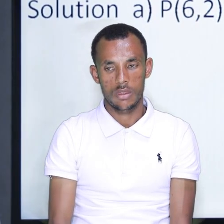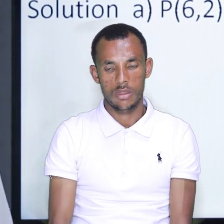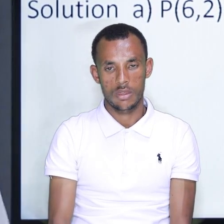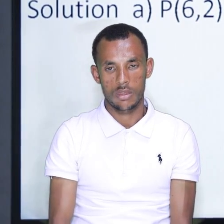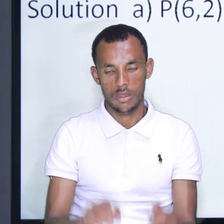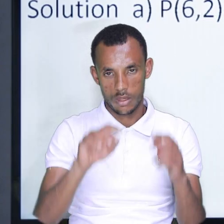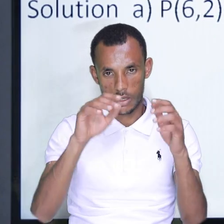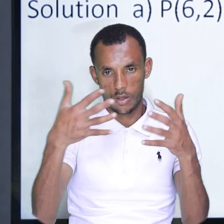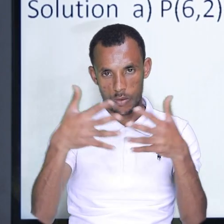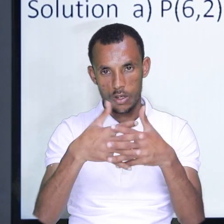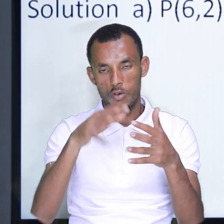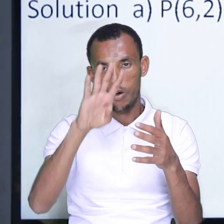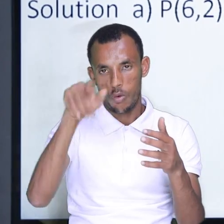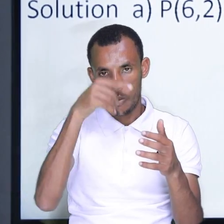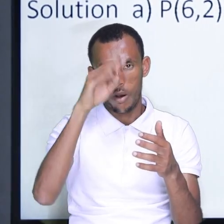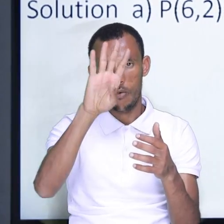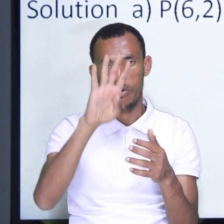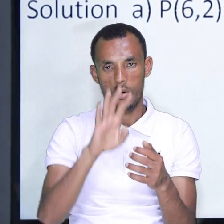The combination of 4,4.